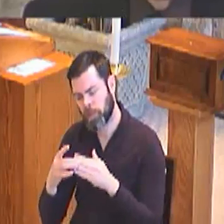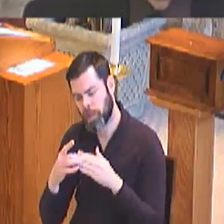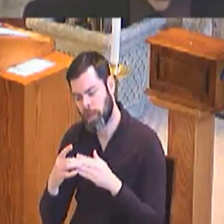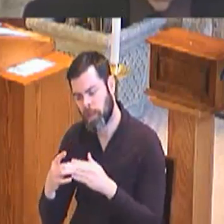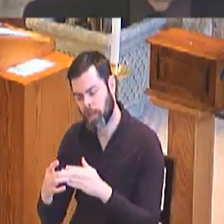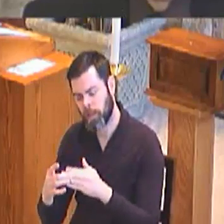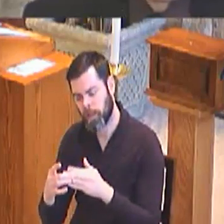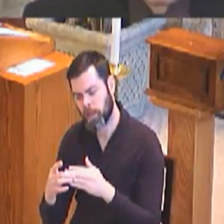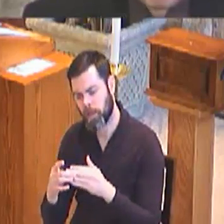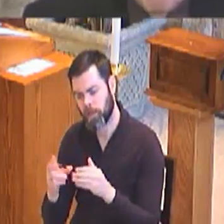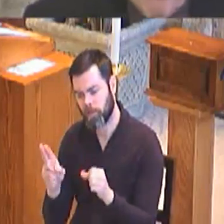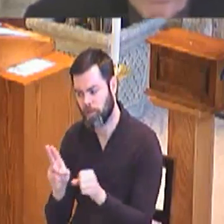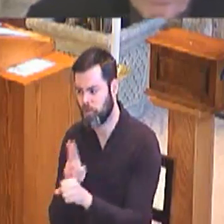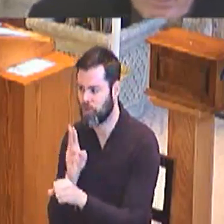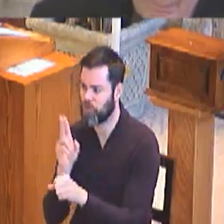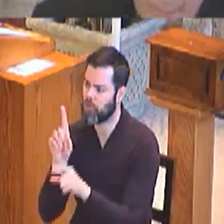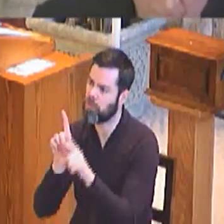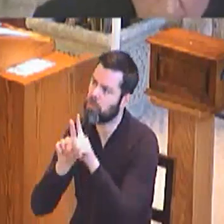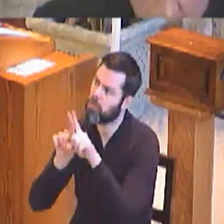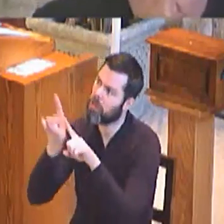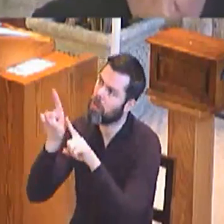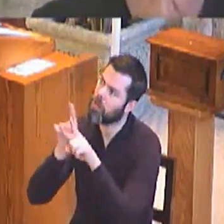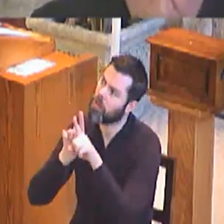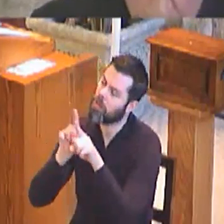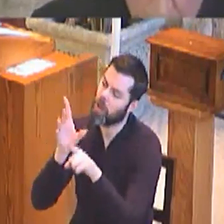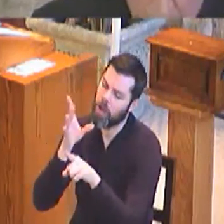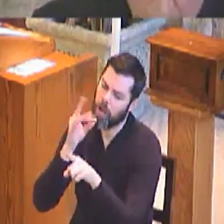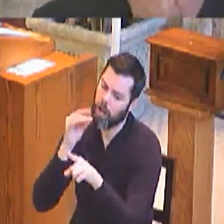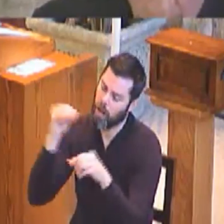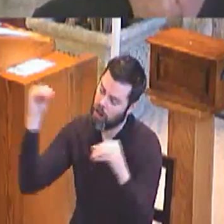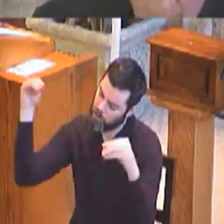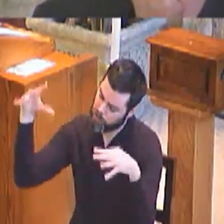or sun to shine.